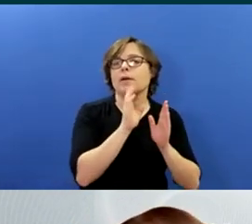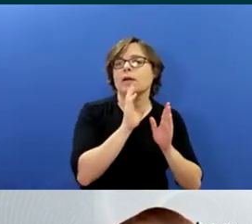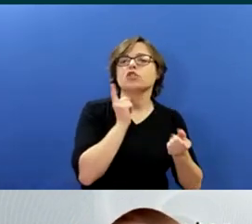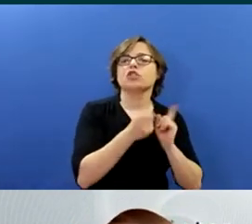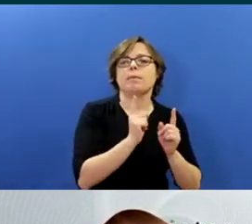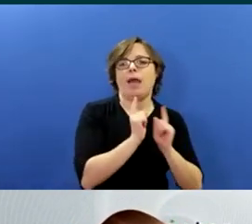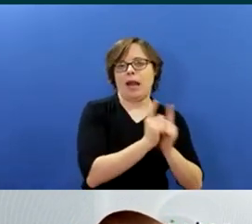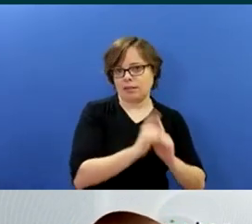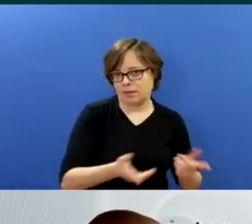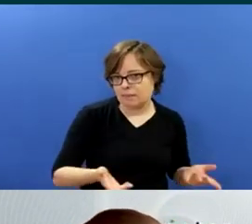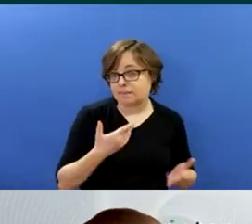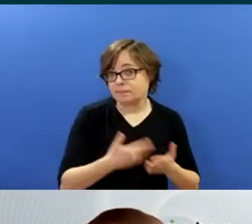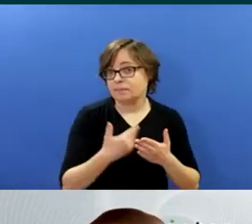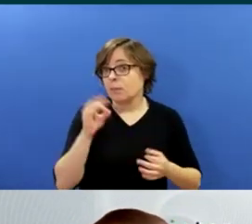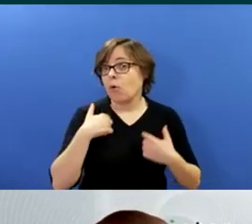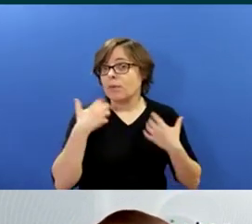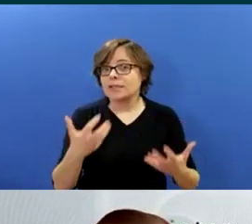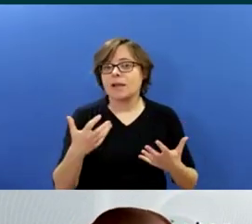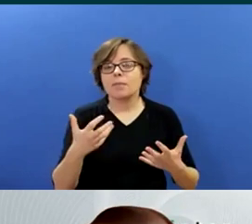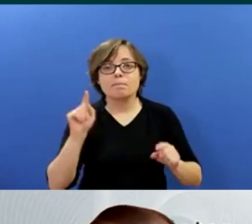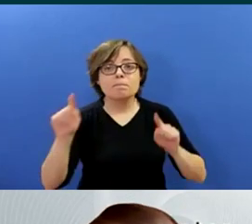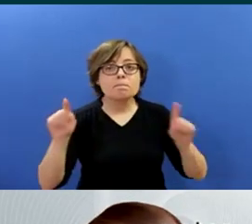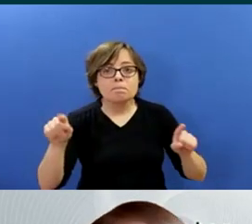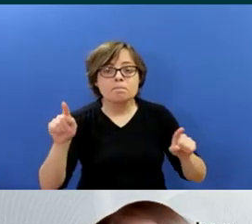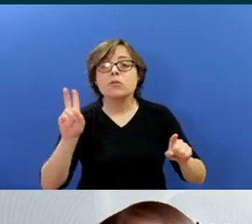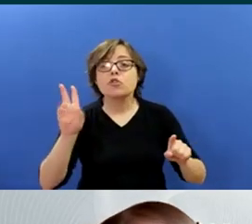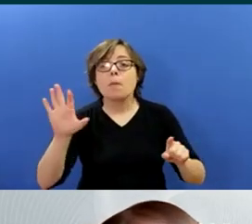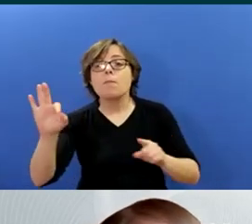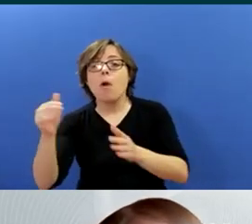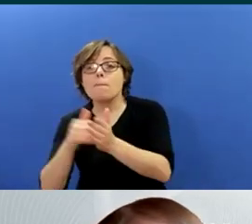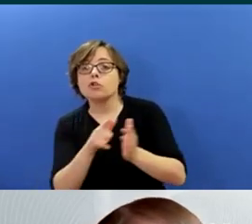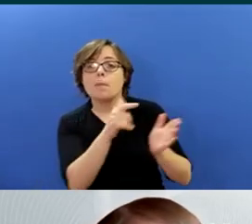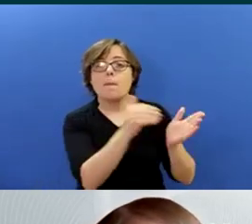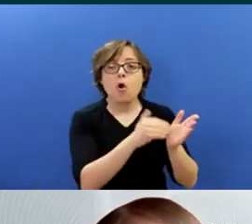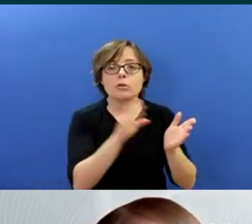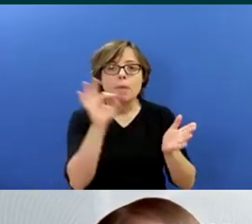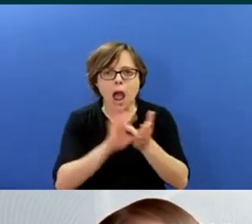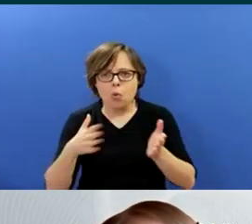needs and the matching skills to take a step forward together.